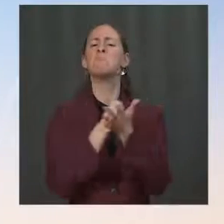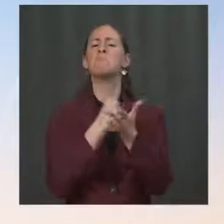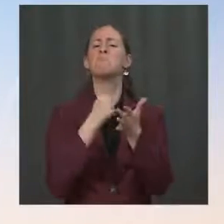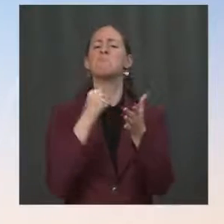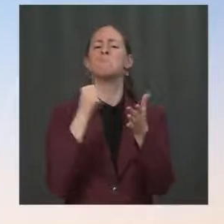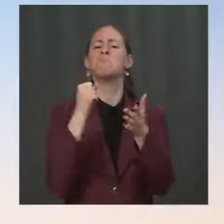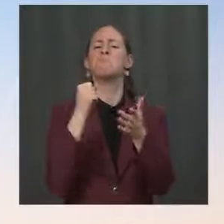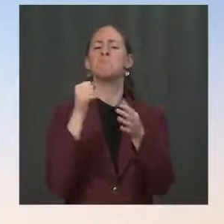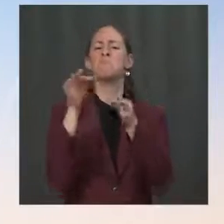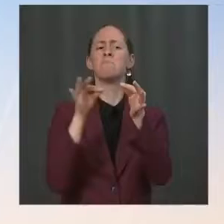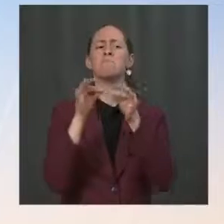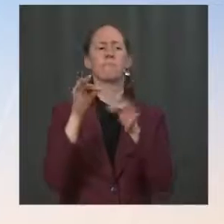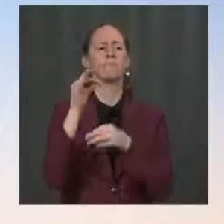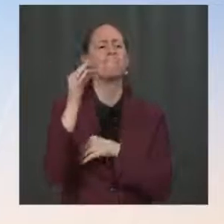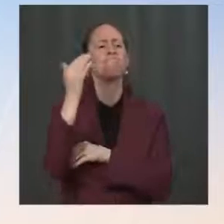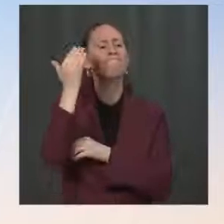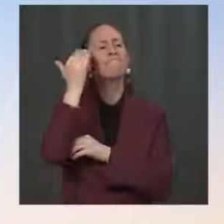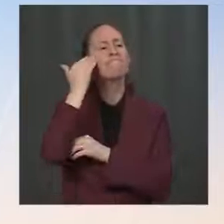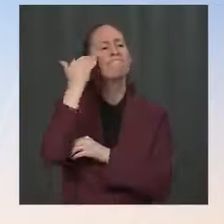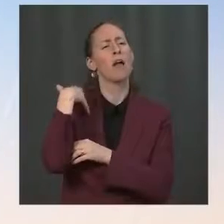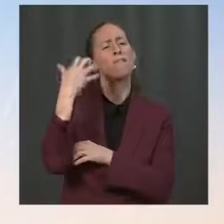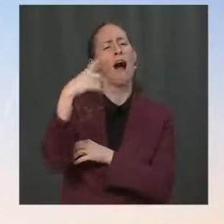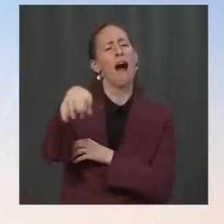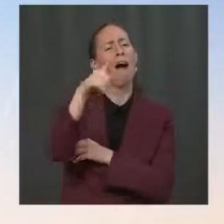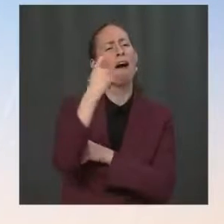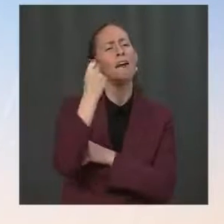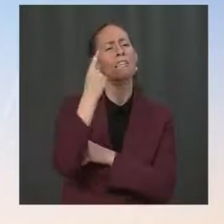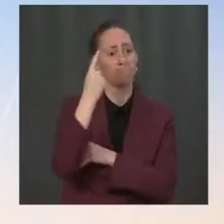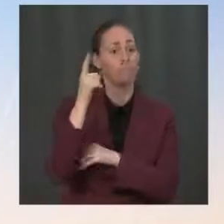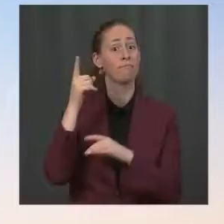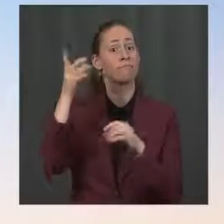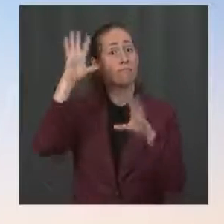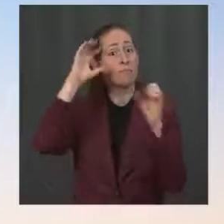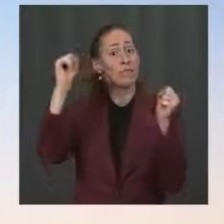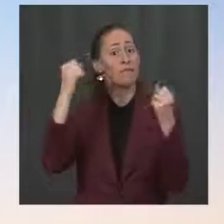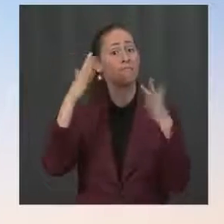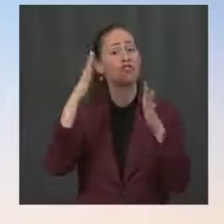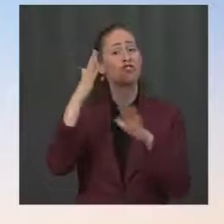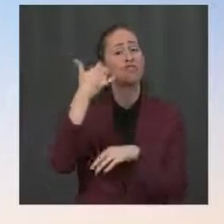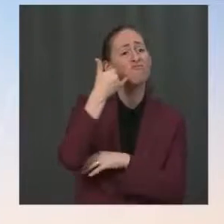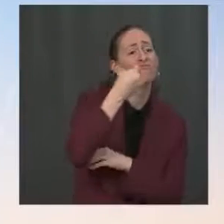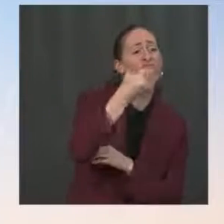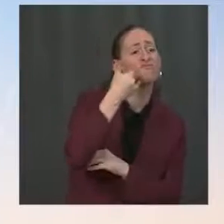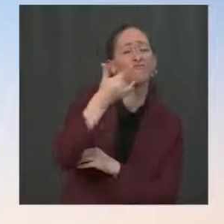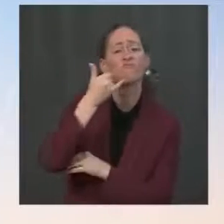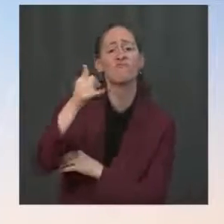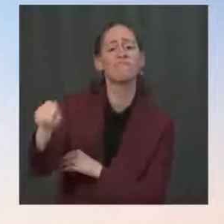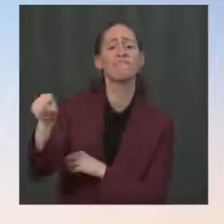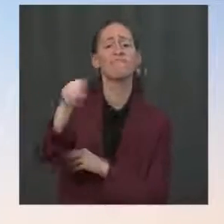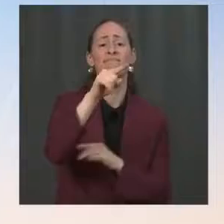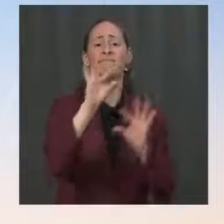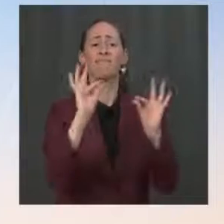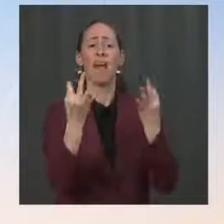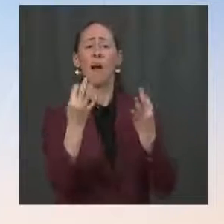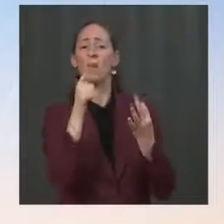asked about whether he's called the family members, and for those of you who have covered this, you know the process.